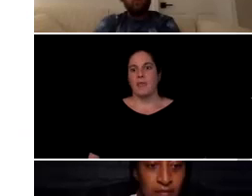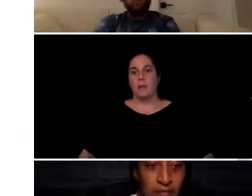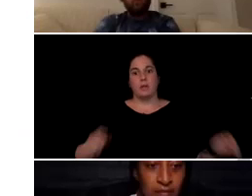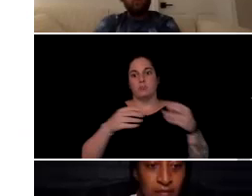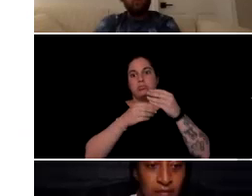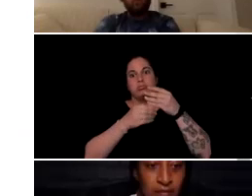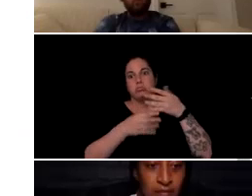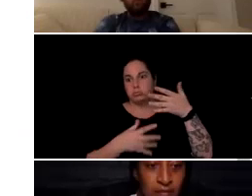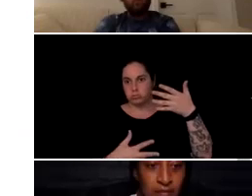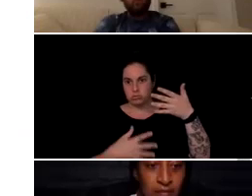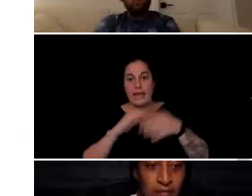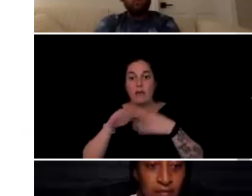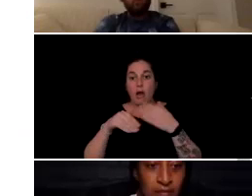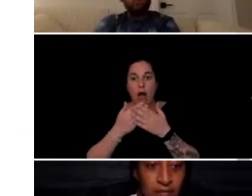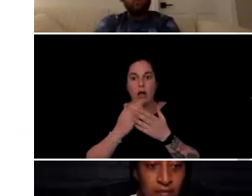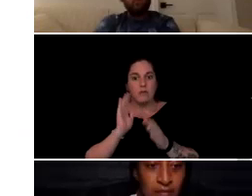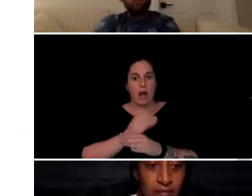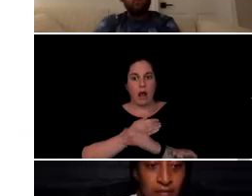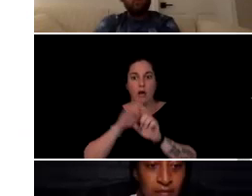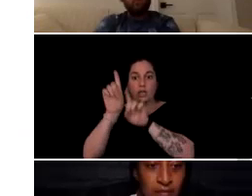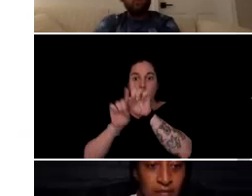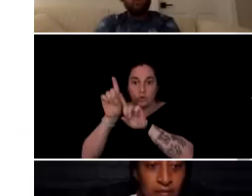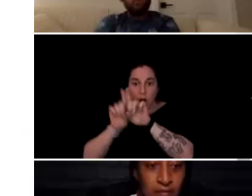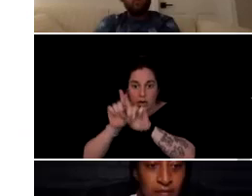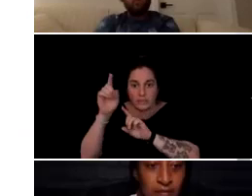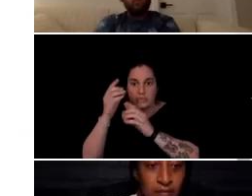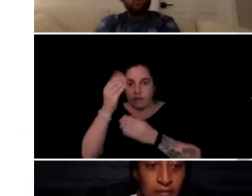the astronomy stuff that we've talked about, that you've covered.